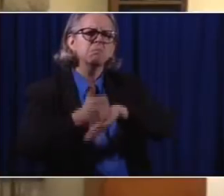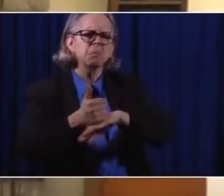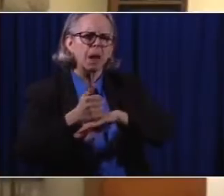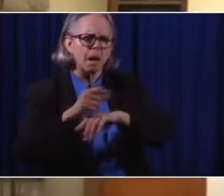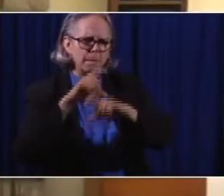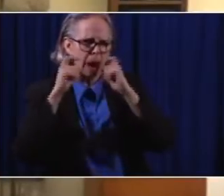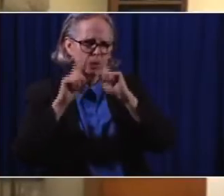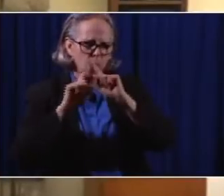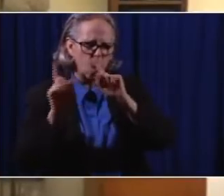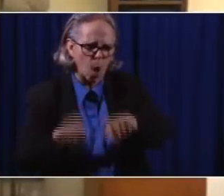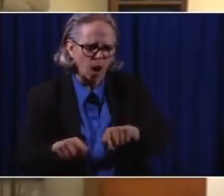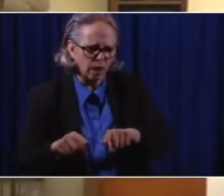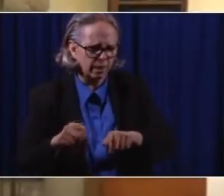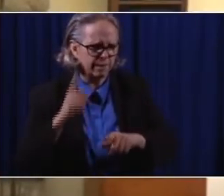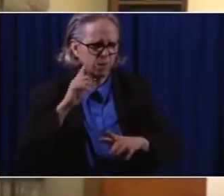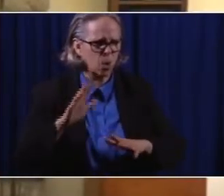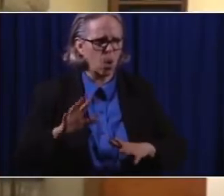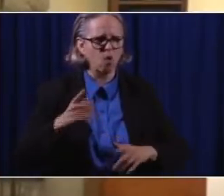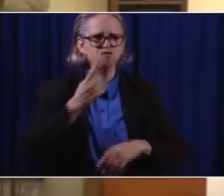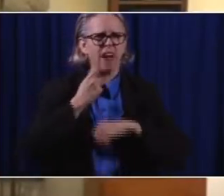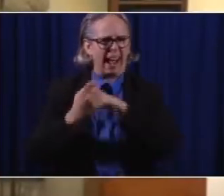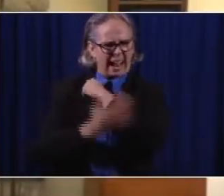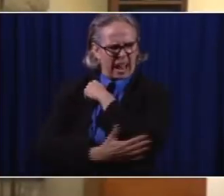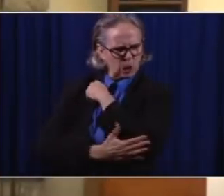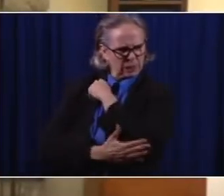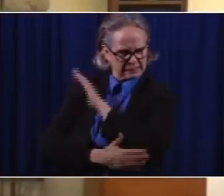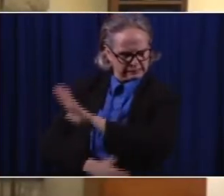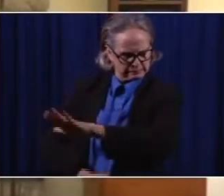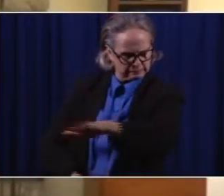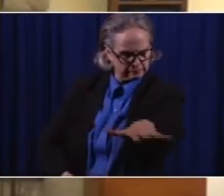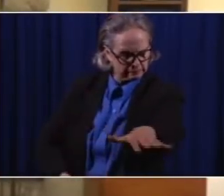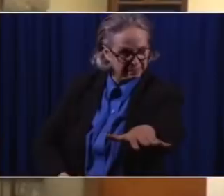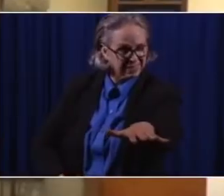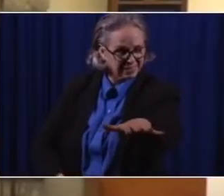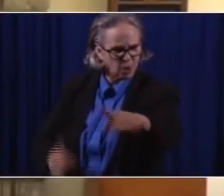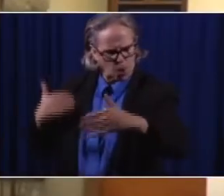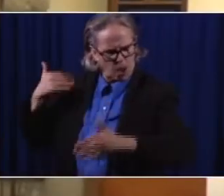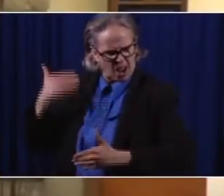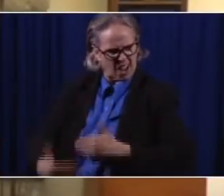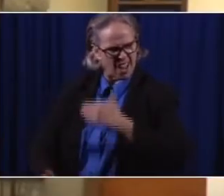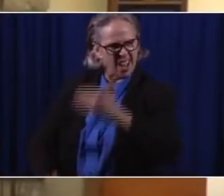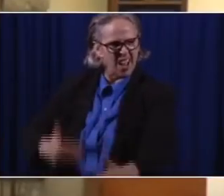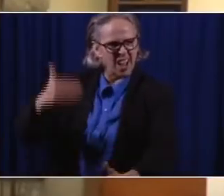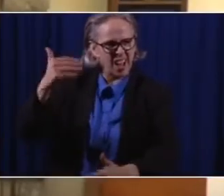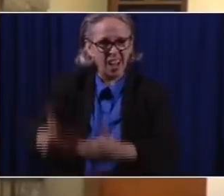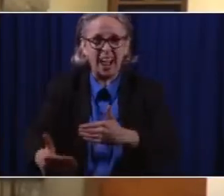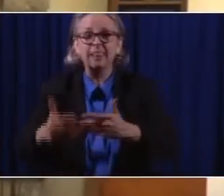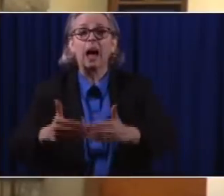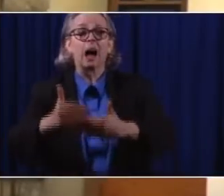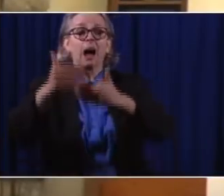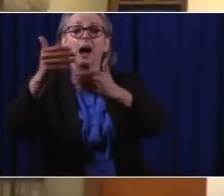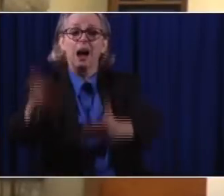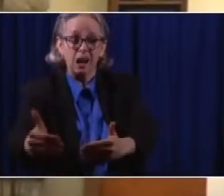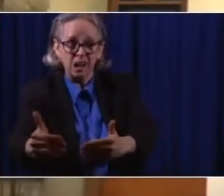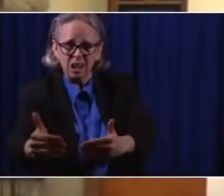any county that was red at the time. We saw a very quick increase in mask